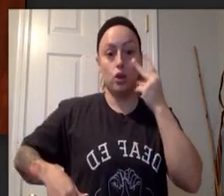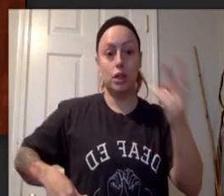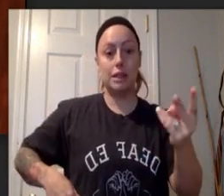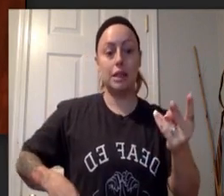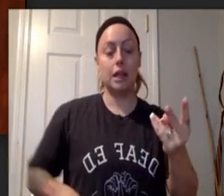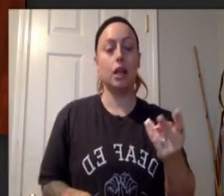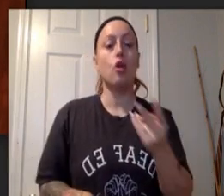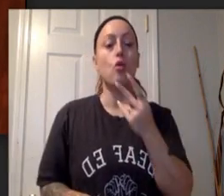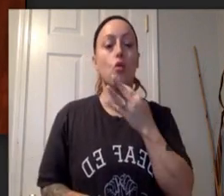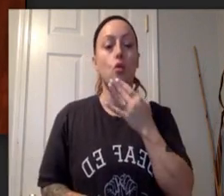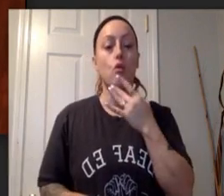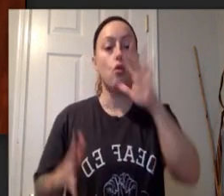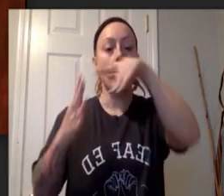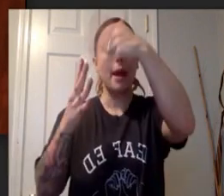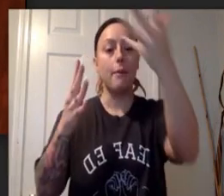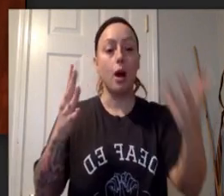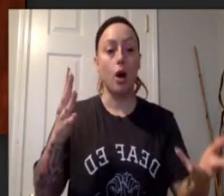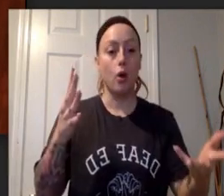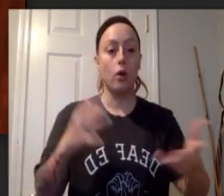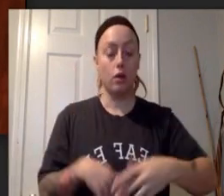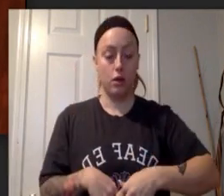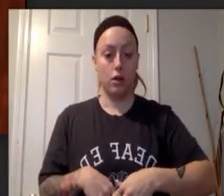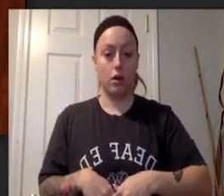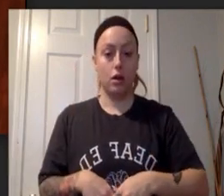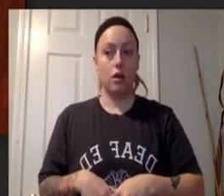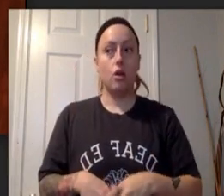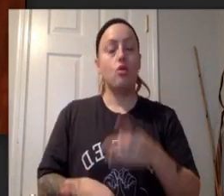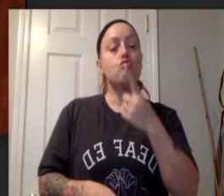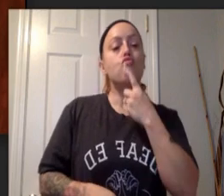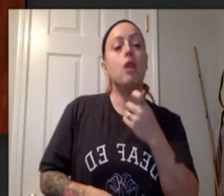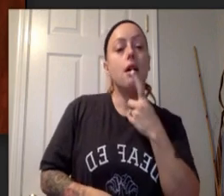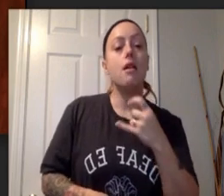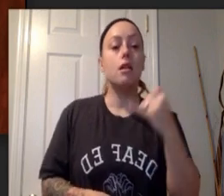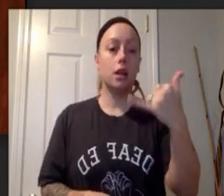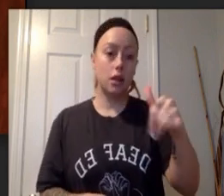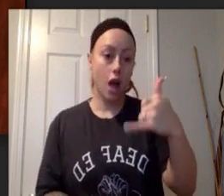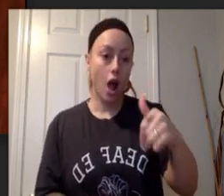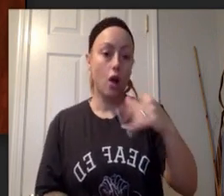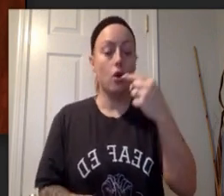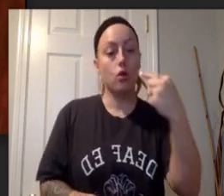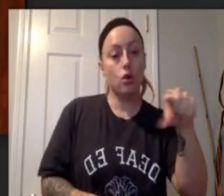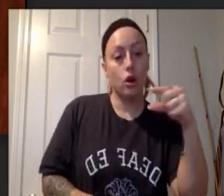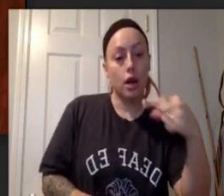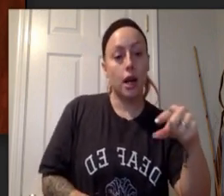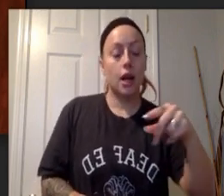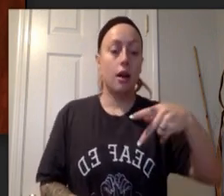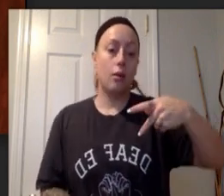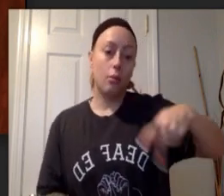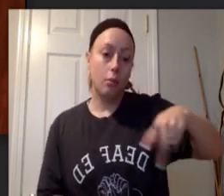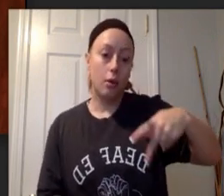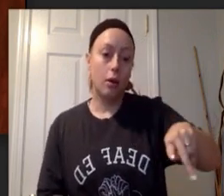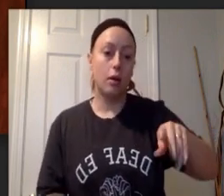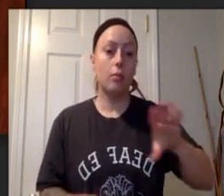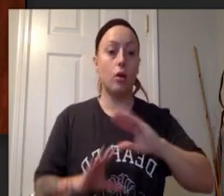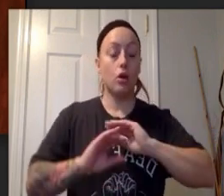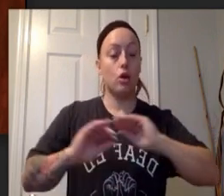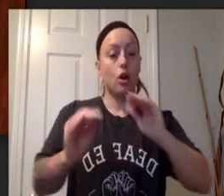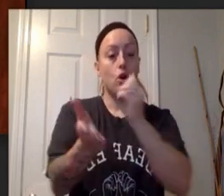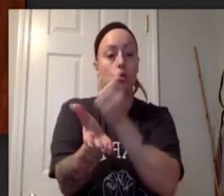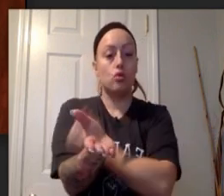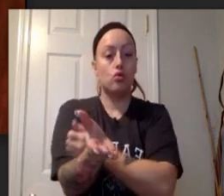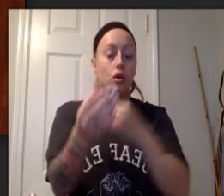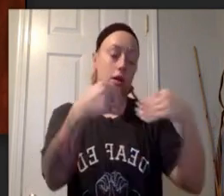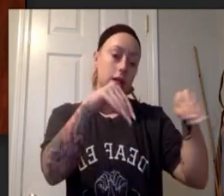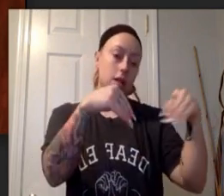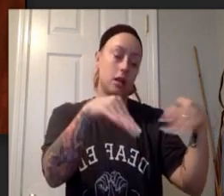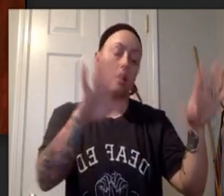in a lot of different colors, red, yellow, green, purple. It's not, no drug dealers are necessarily purpose. Well,